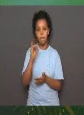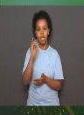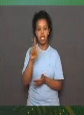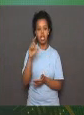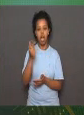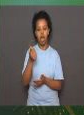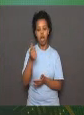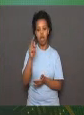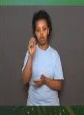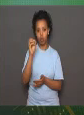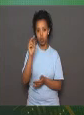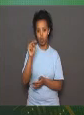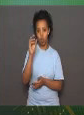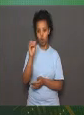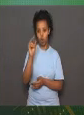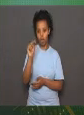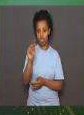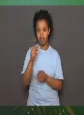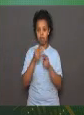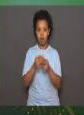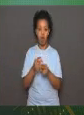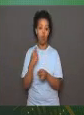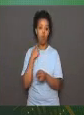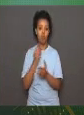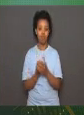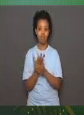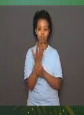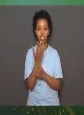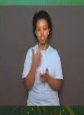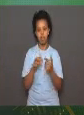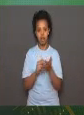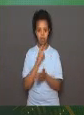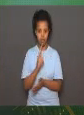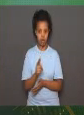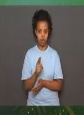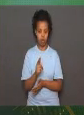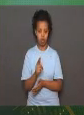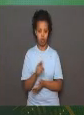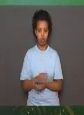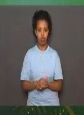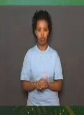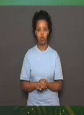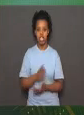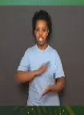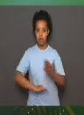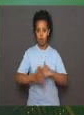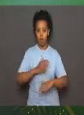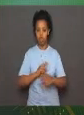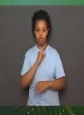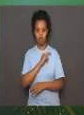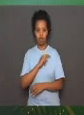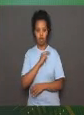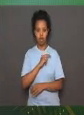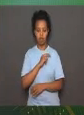secretion. As a result of the change in melatonin, the reproductive